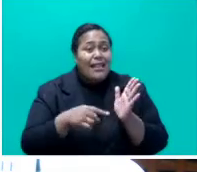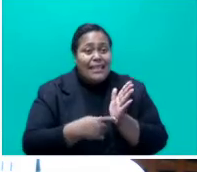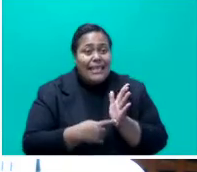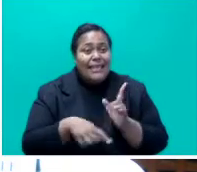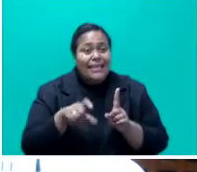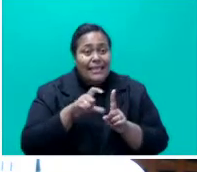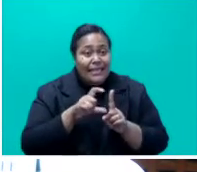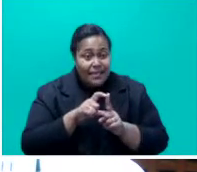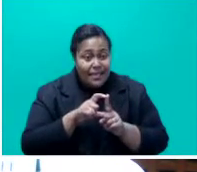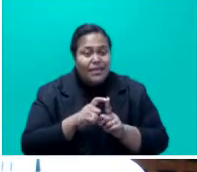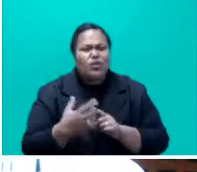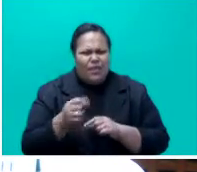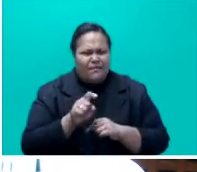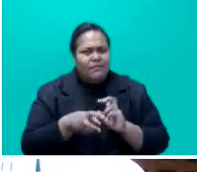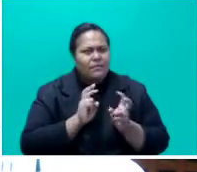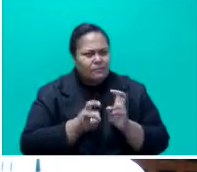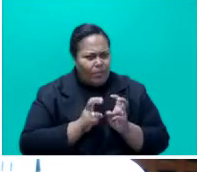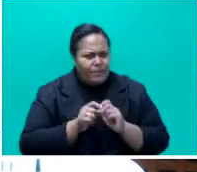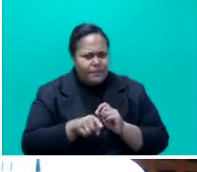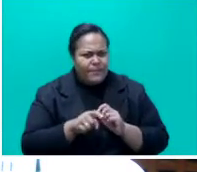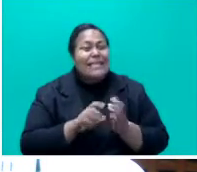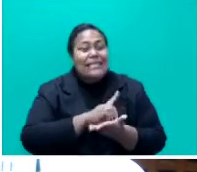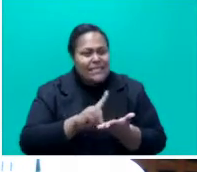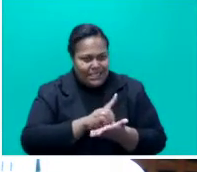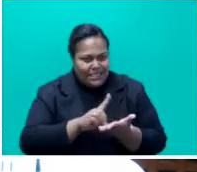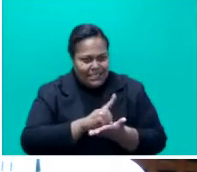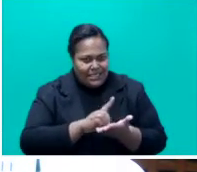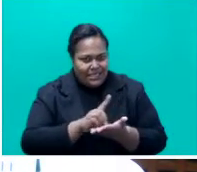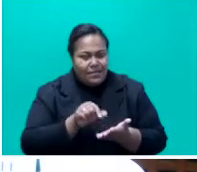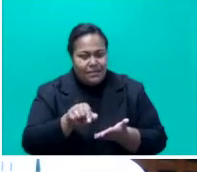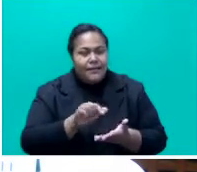and we work together. And of course, this will also lead to the